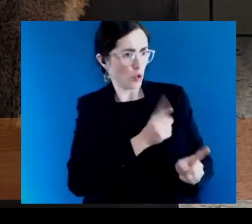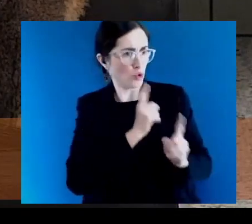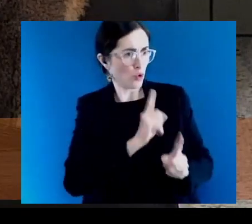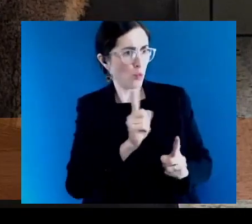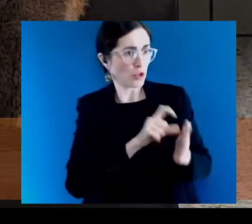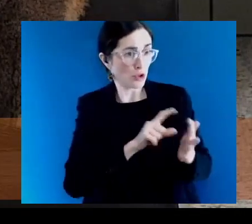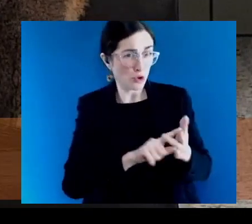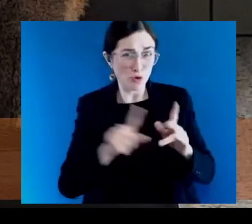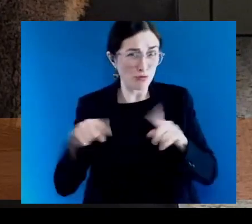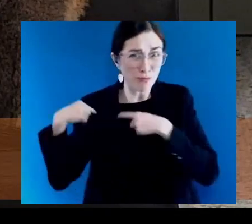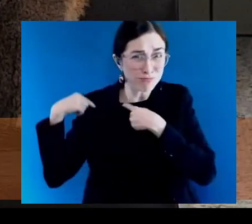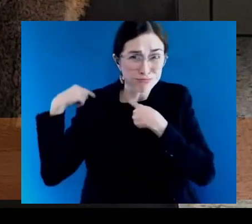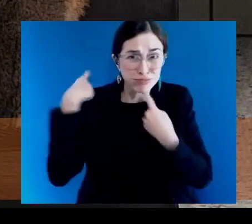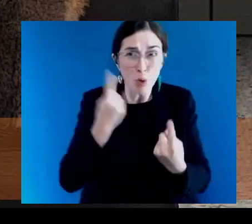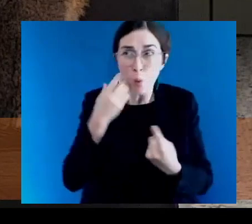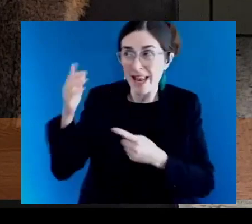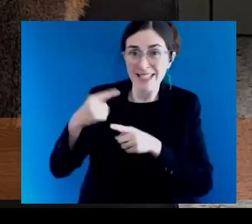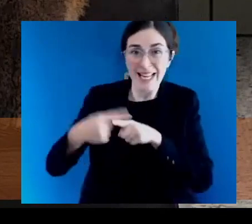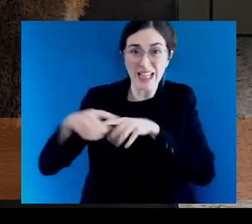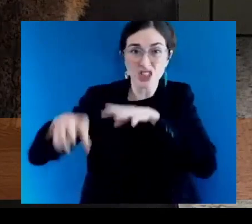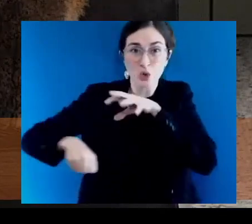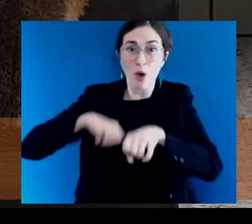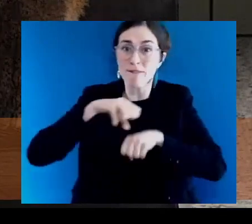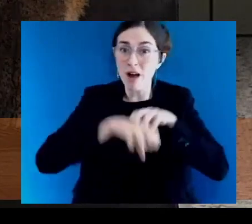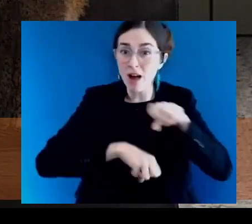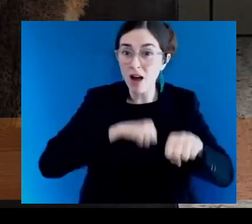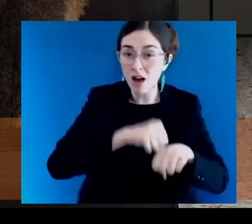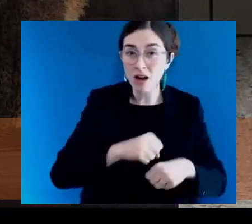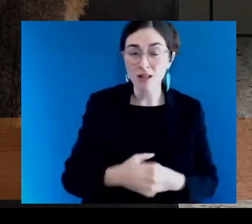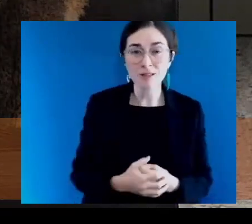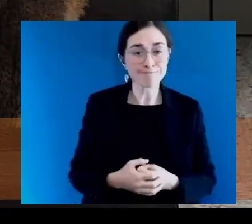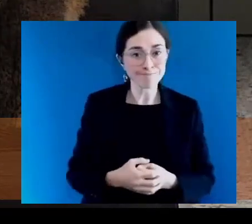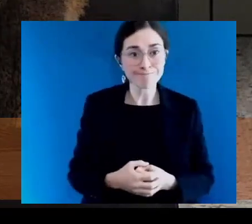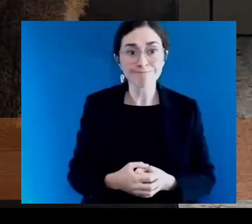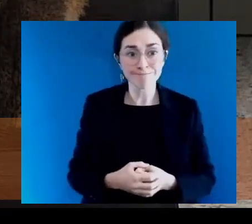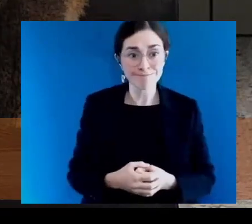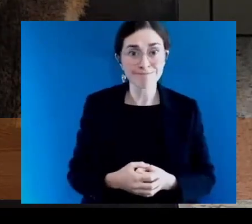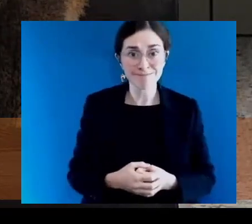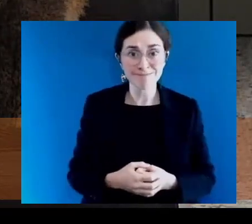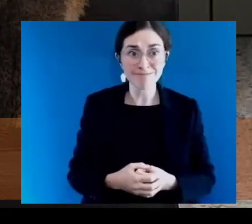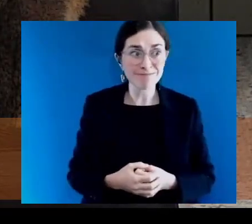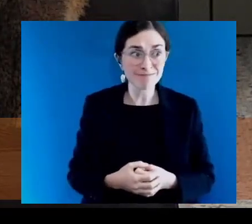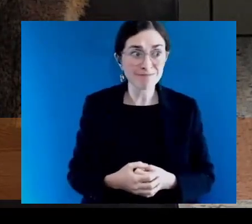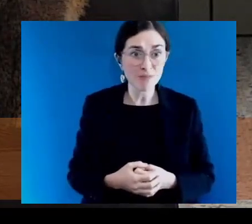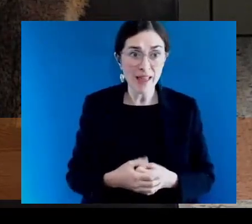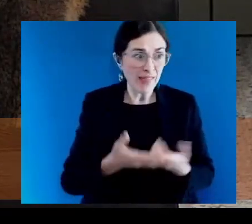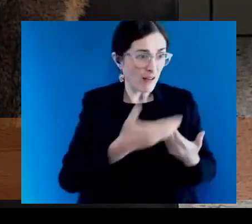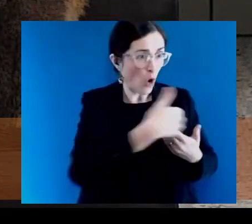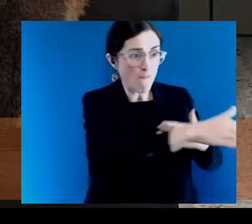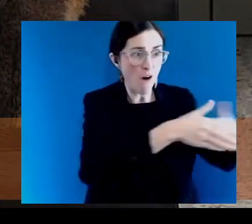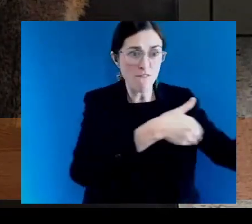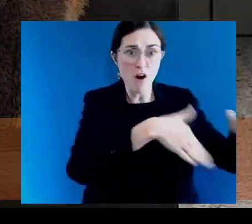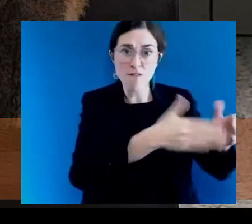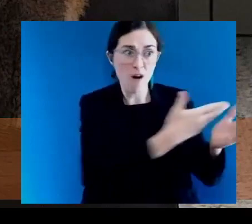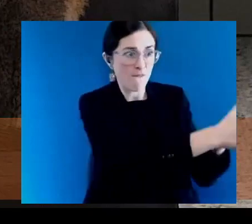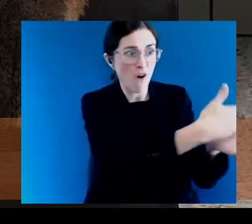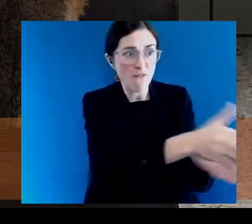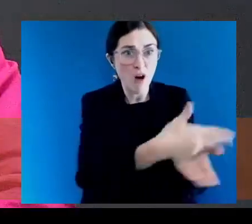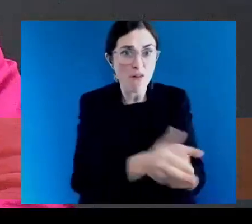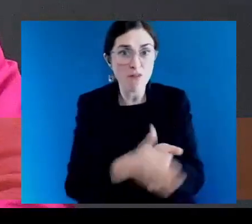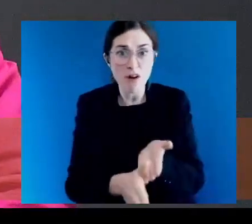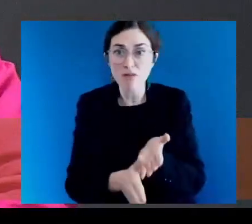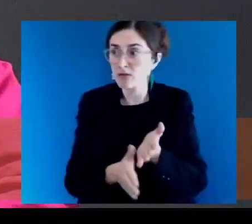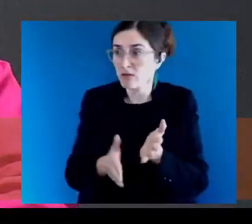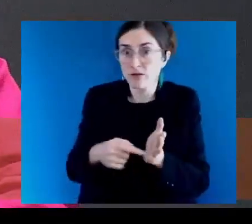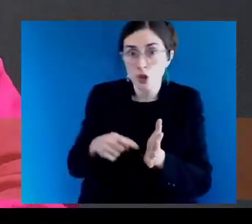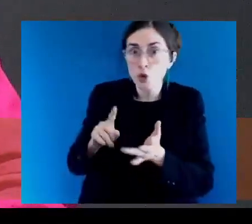We're even hearing regulation after the effect to accommodate mining and all of that, you know. It's our people are still being